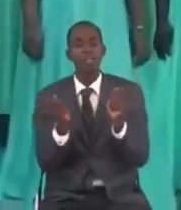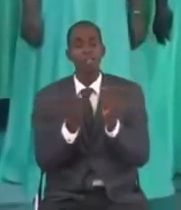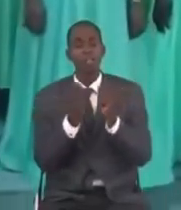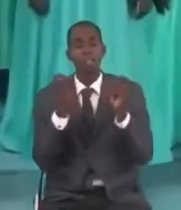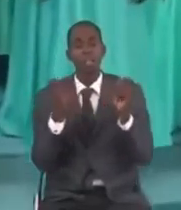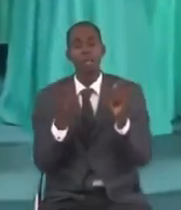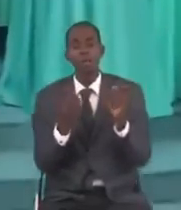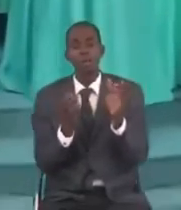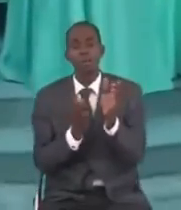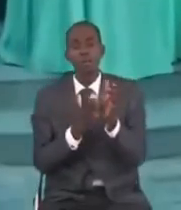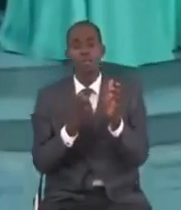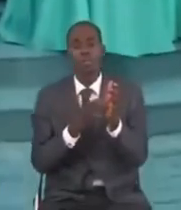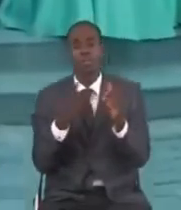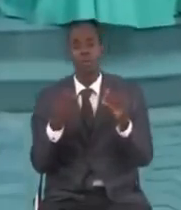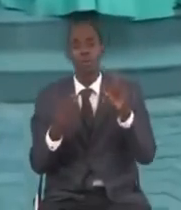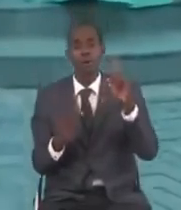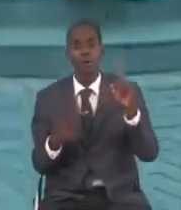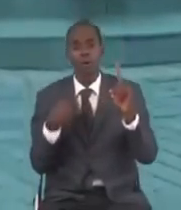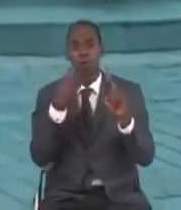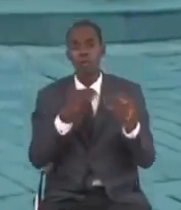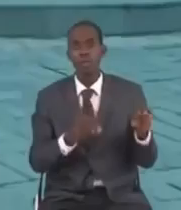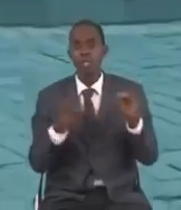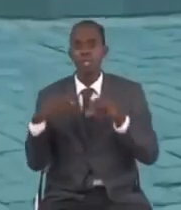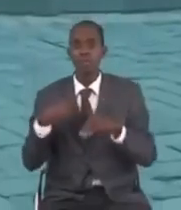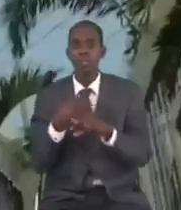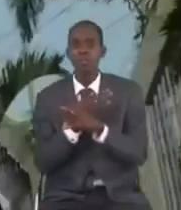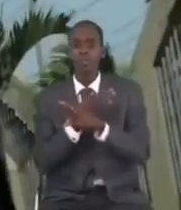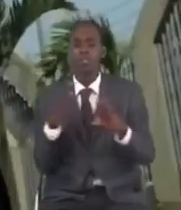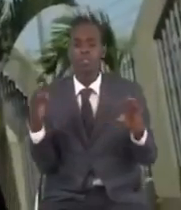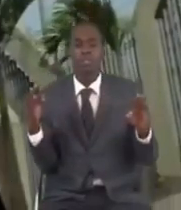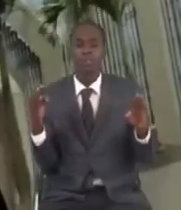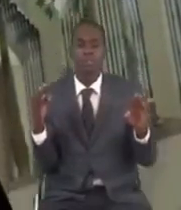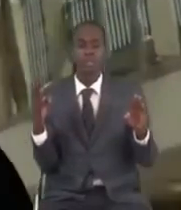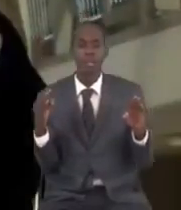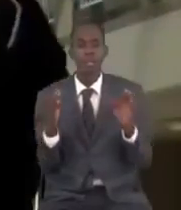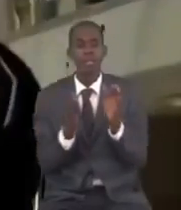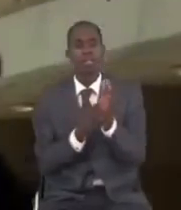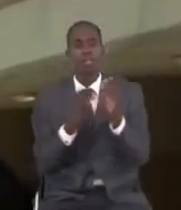Alleluia. Praise the one who sets me free.